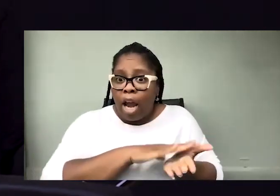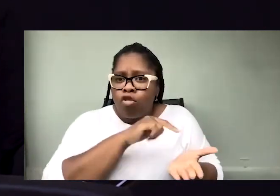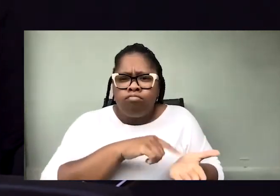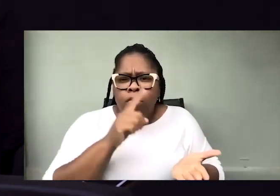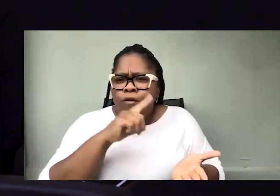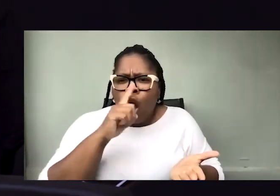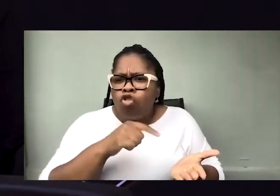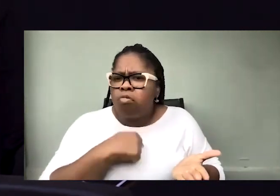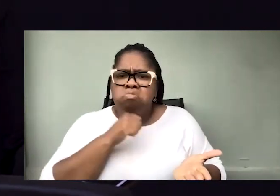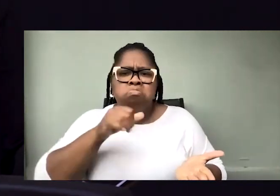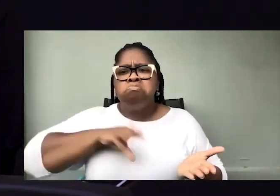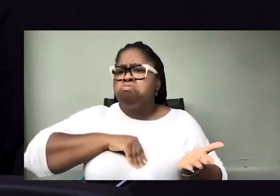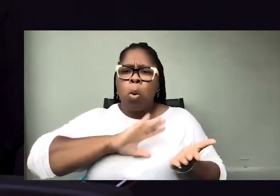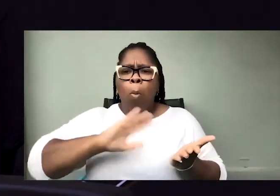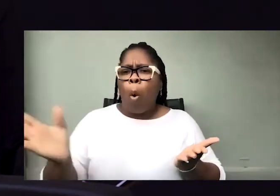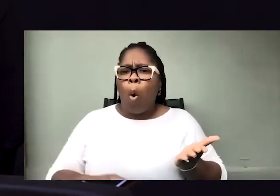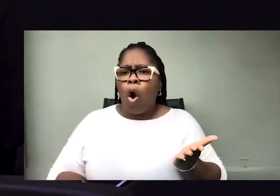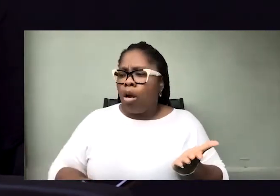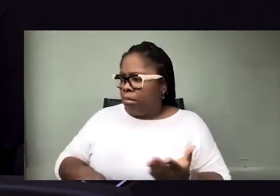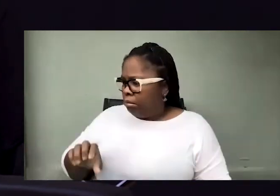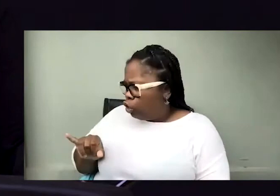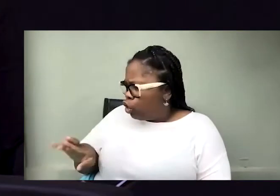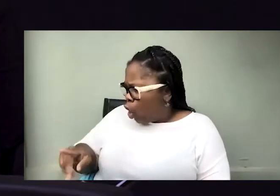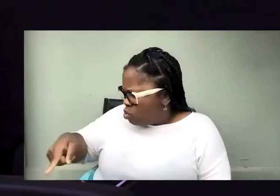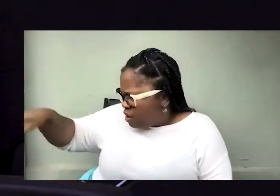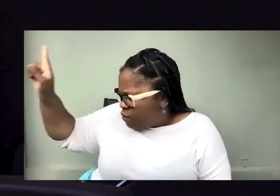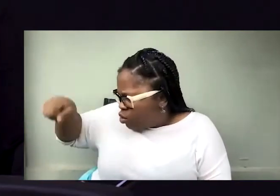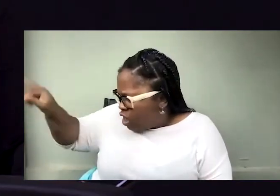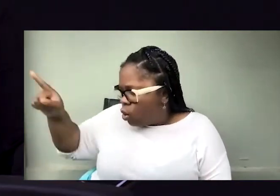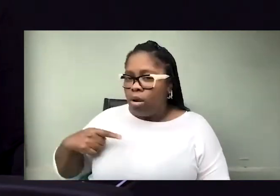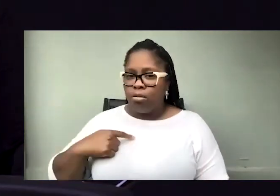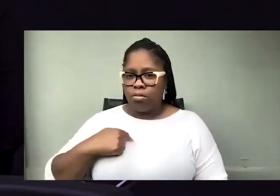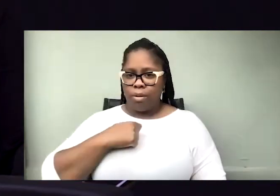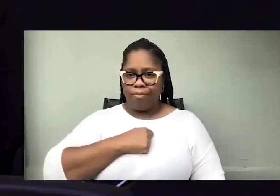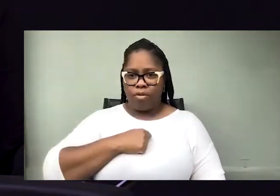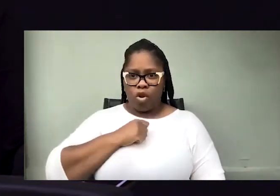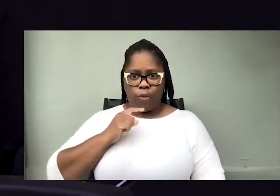and I'm not taking it anymore. I'm sorry to hear that, sir.